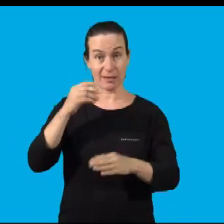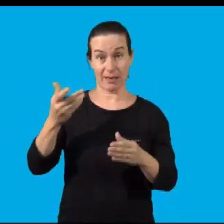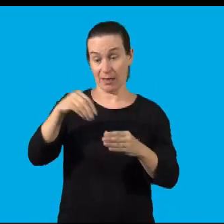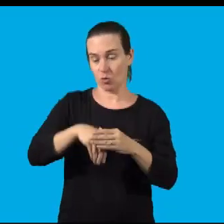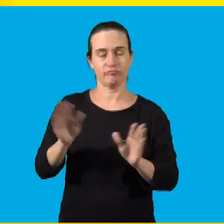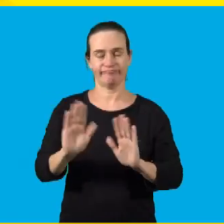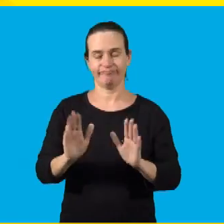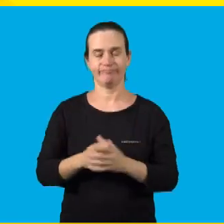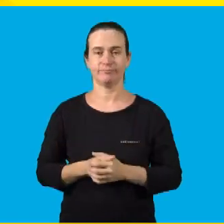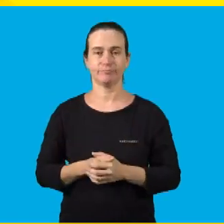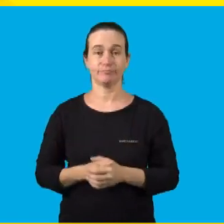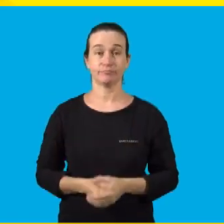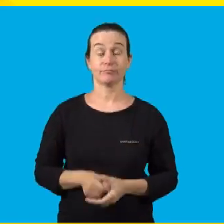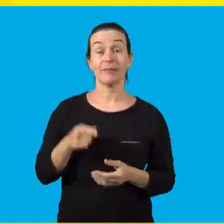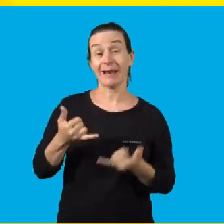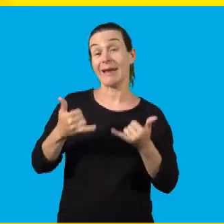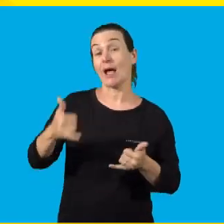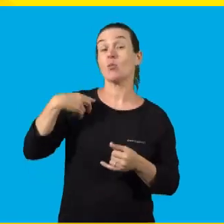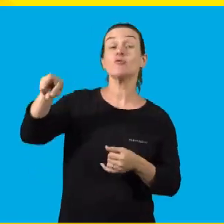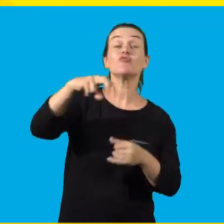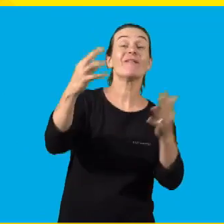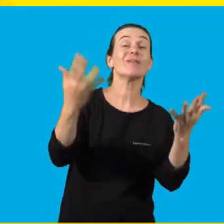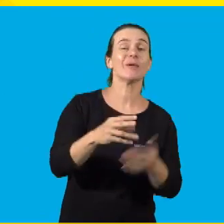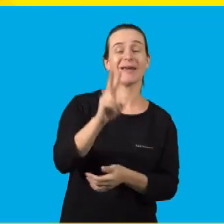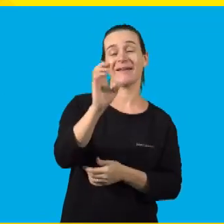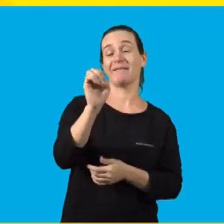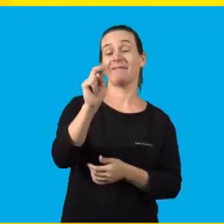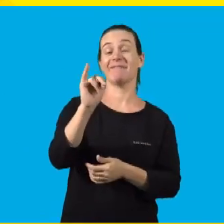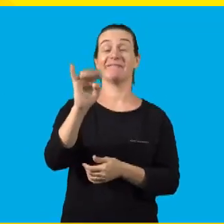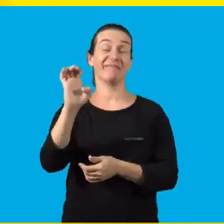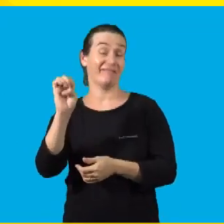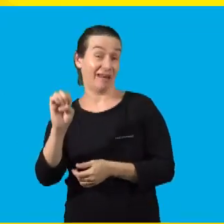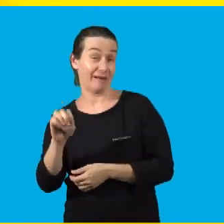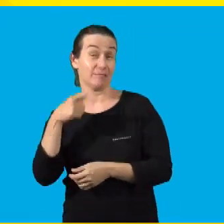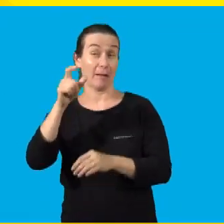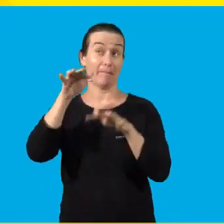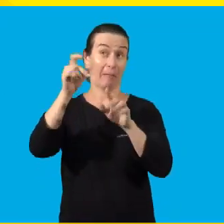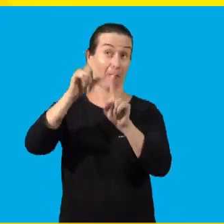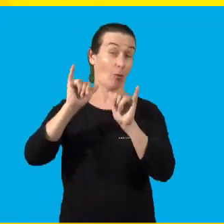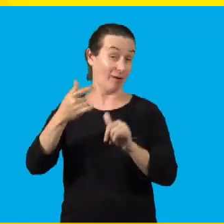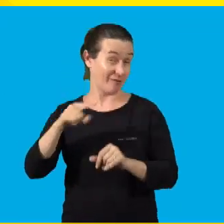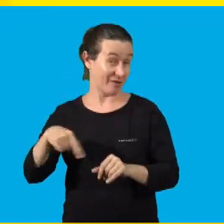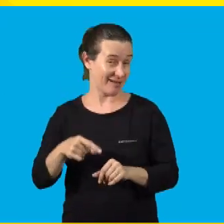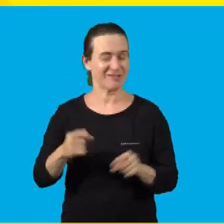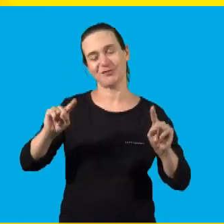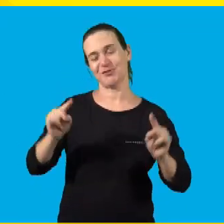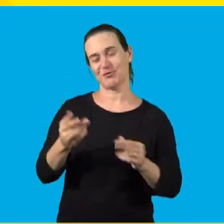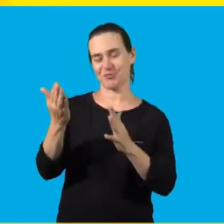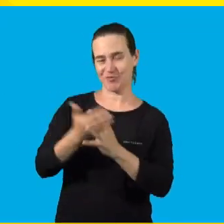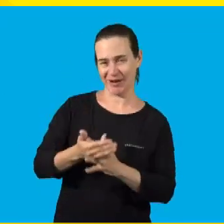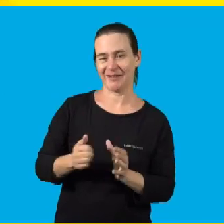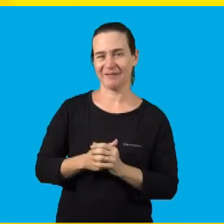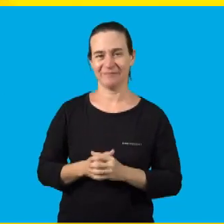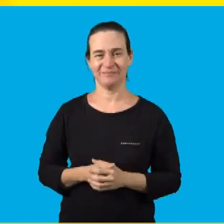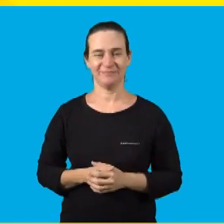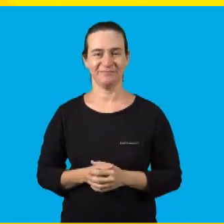information. Now, before we move over to Venice where honest Iago is waiting, let's take a quick